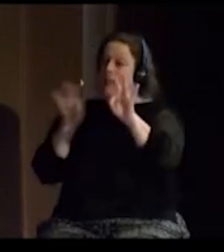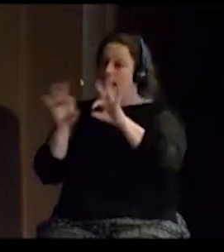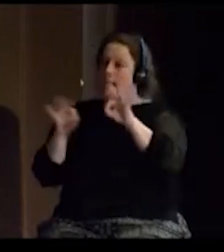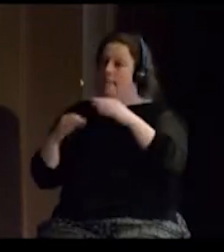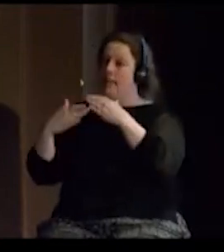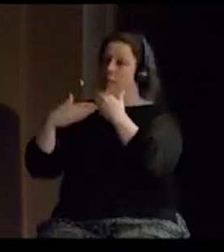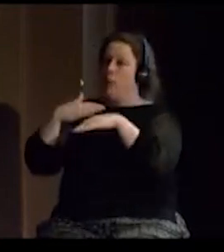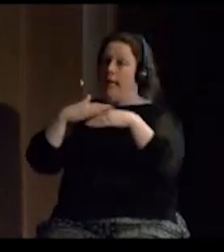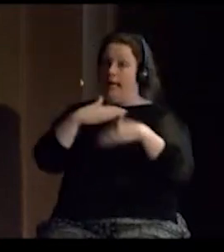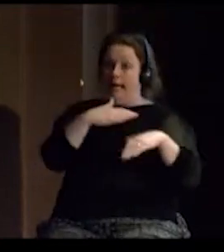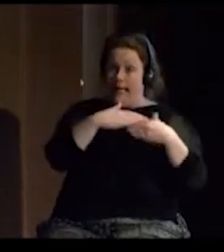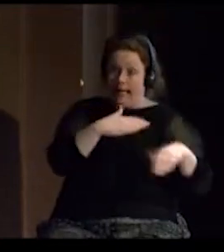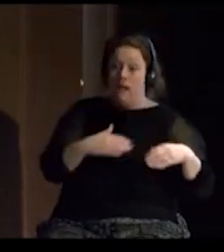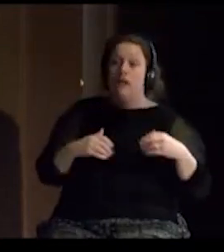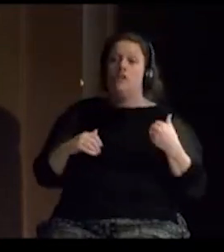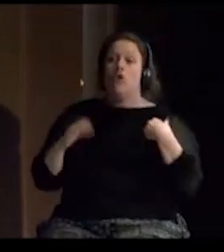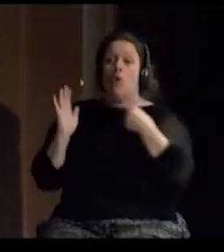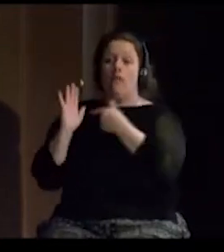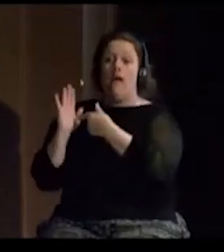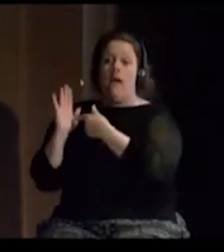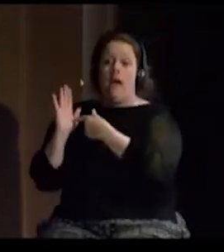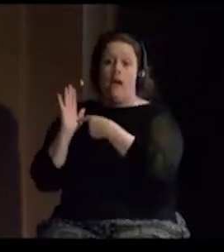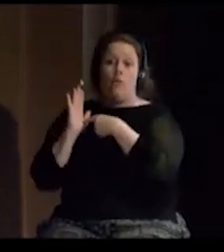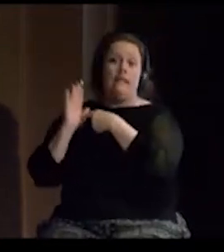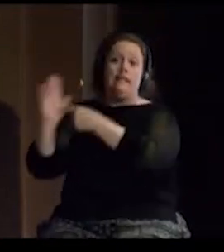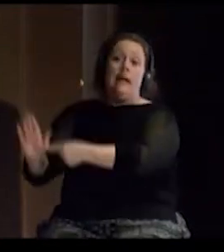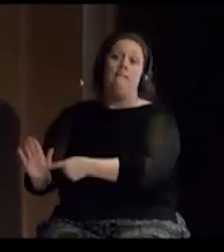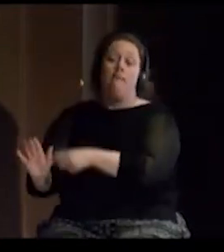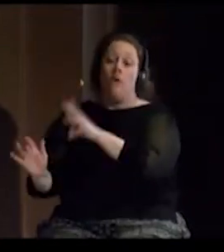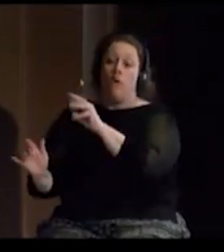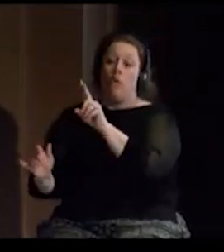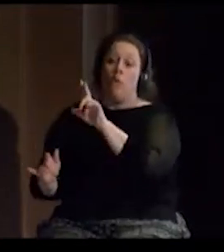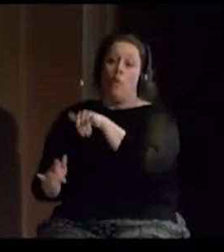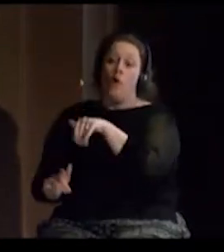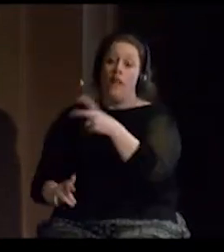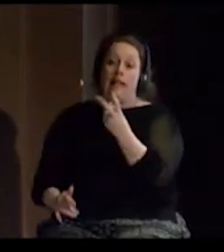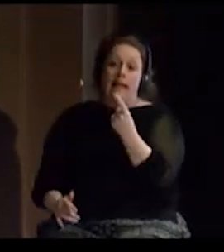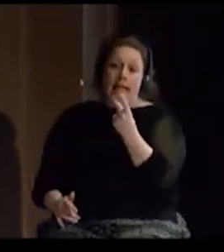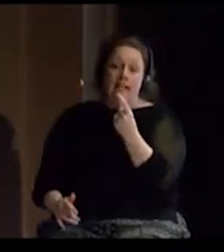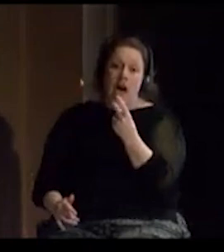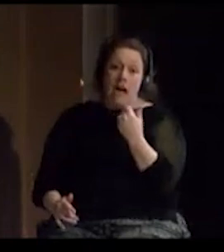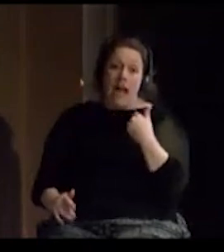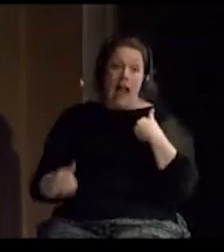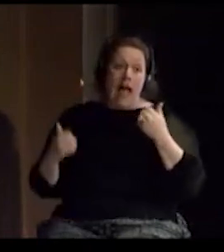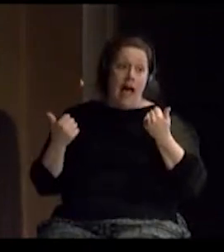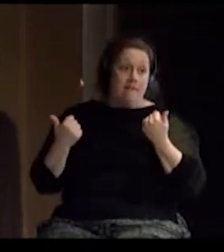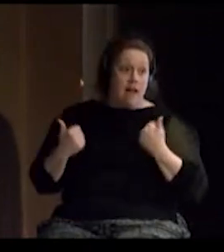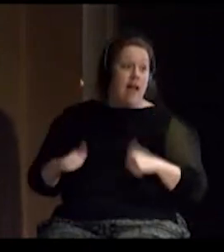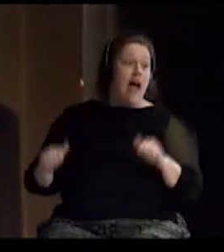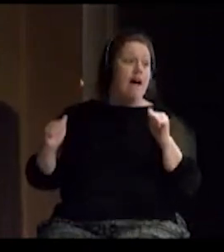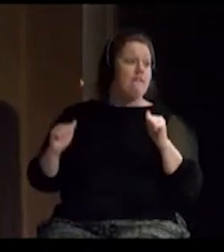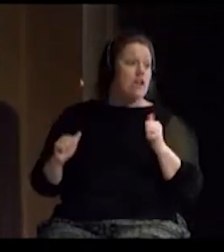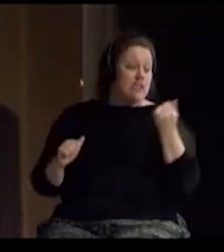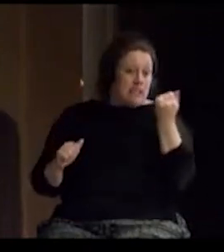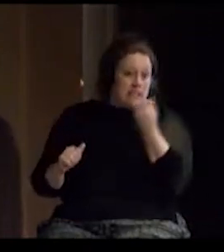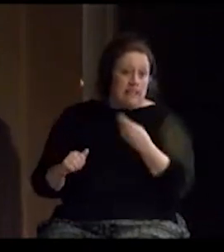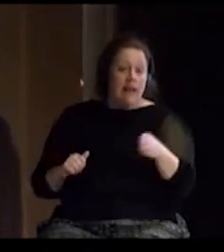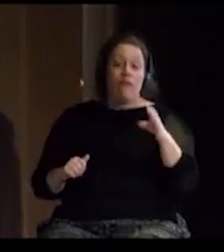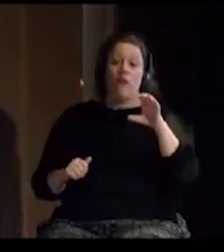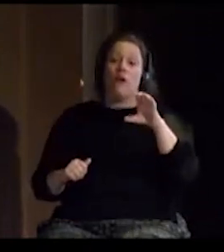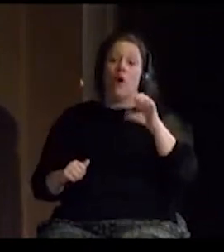so that they resemble the woolly dog. And there are efforts in several Coast